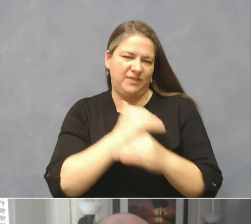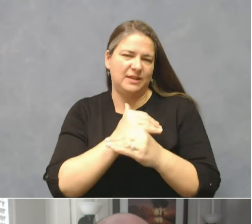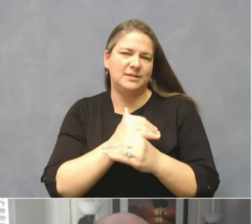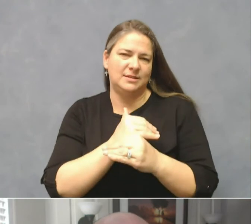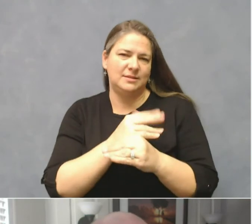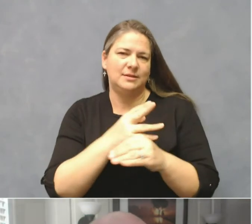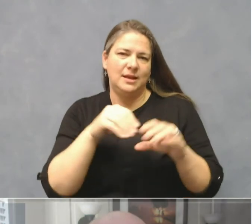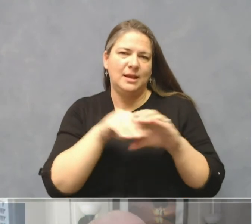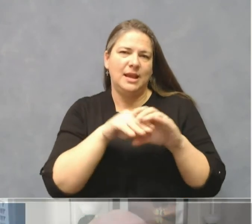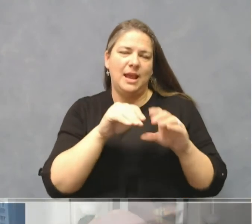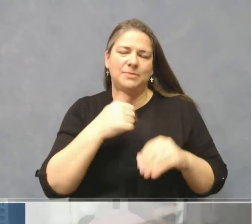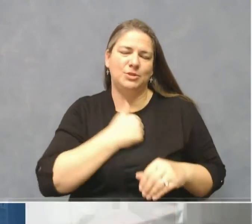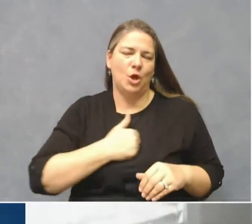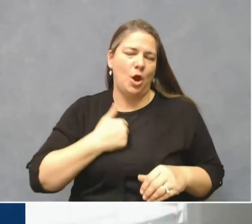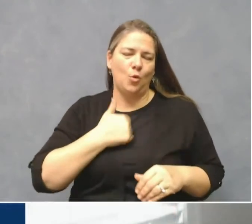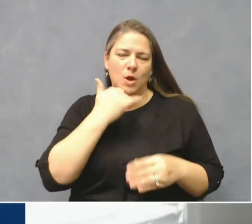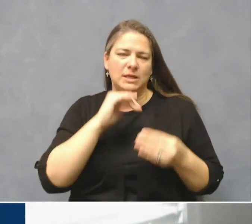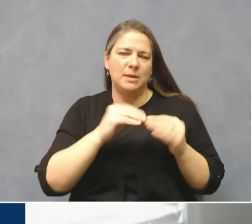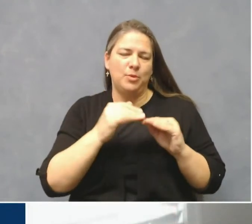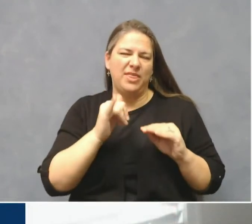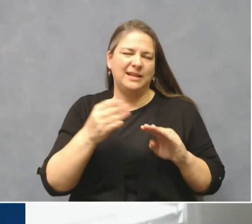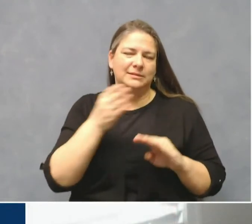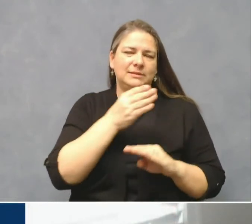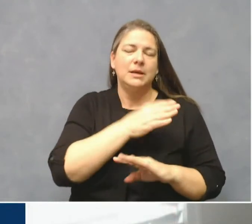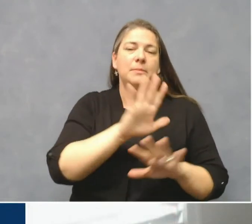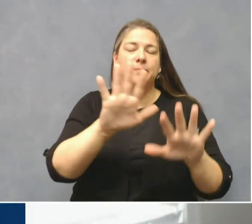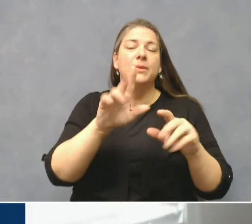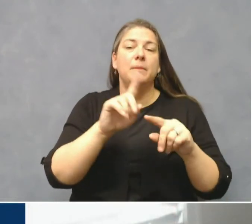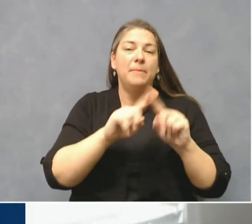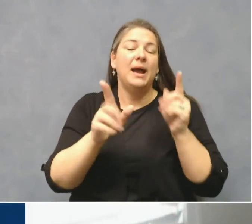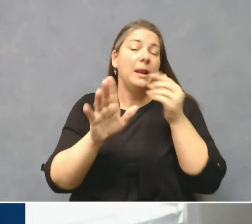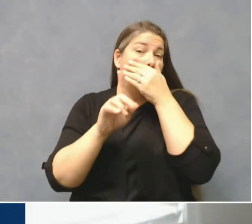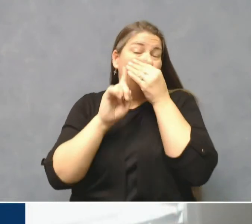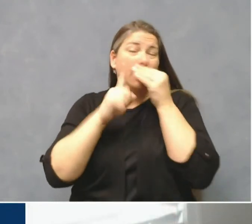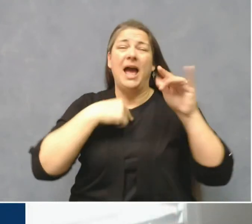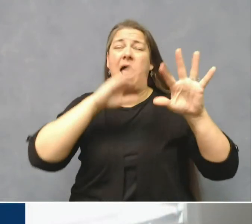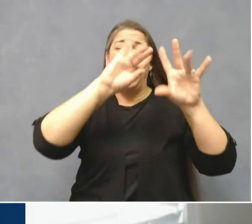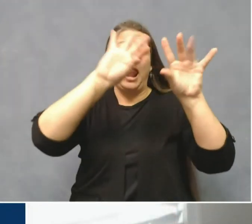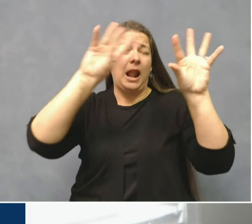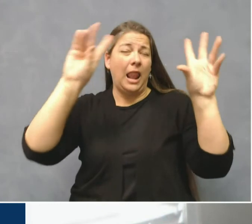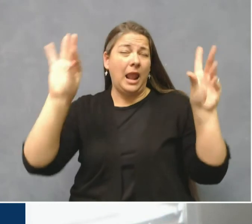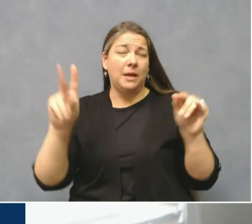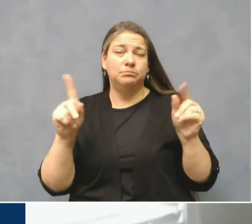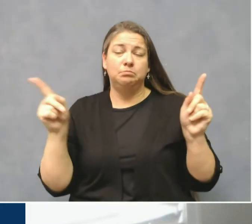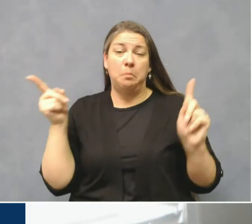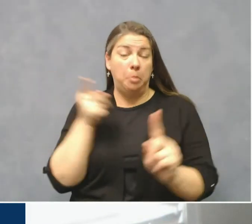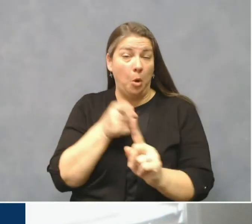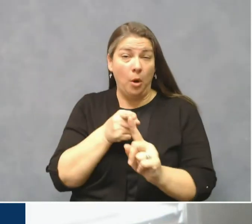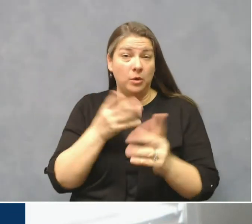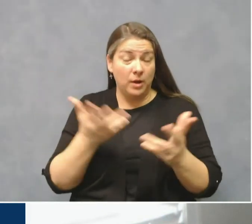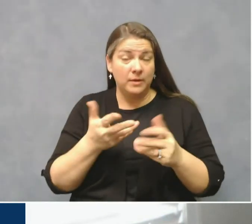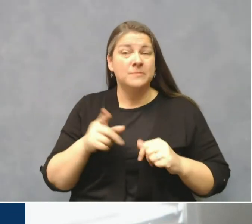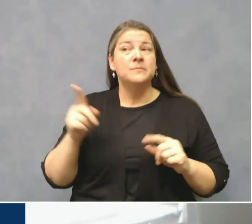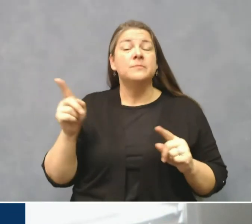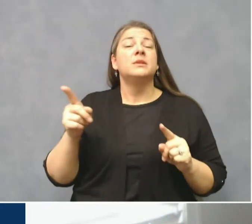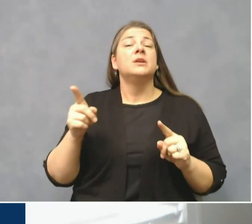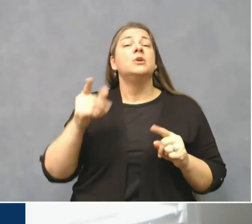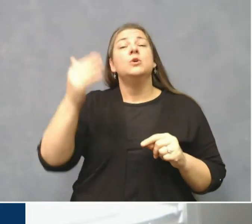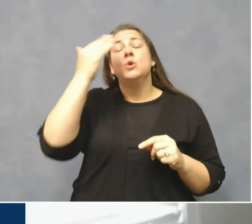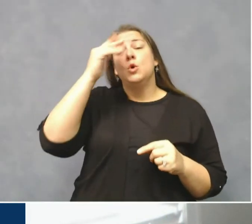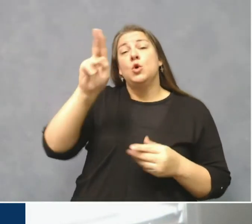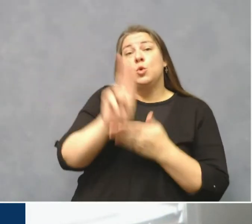I apologize about that. So here's my point is even when our researchers at the University of